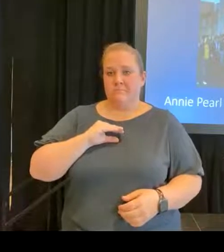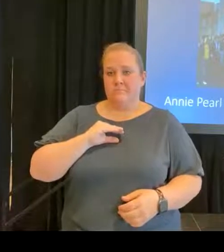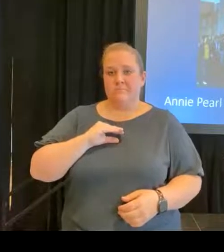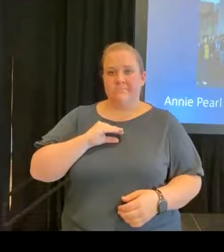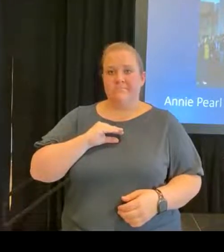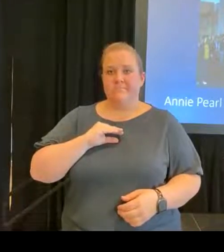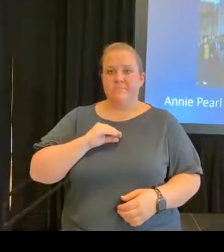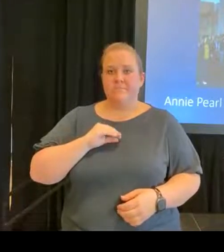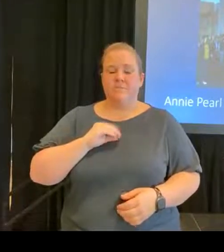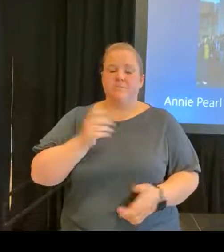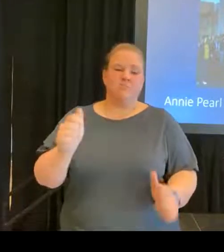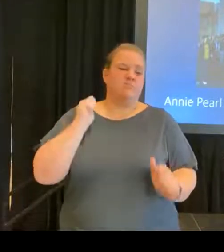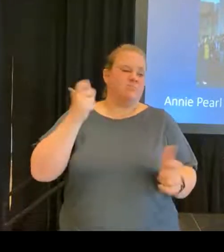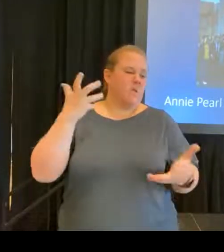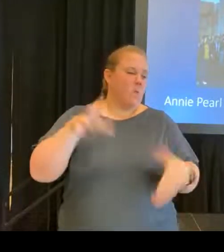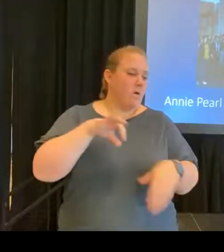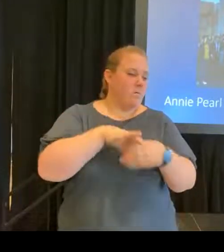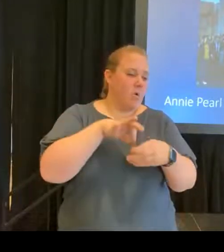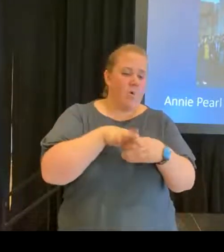Not voting.